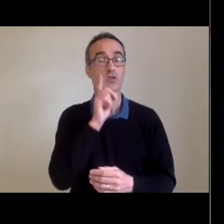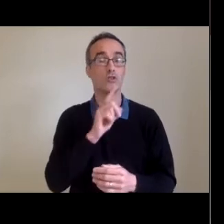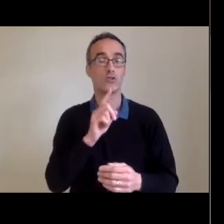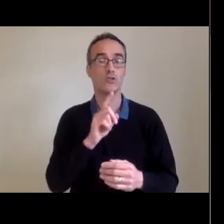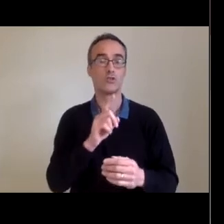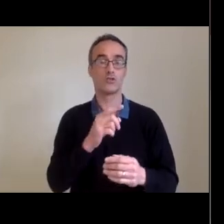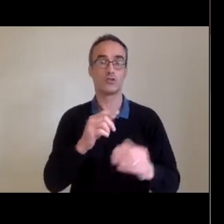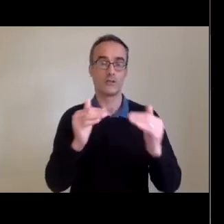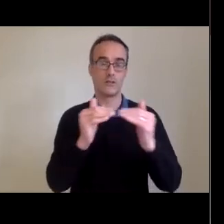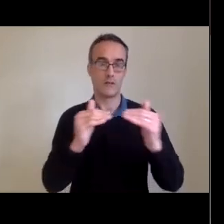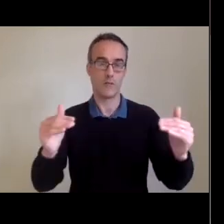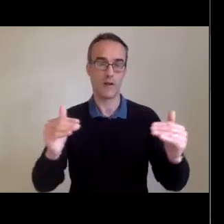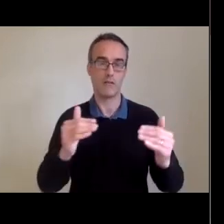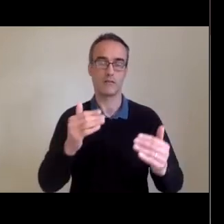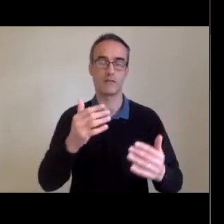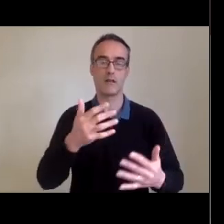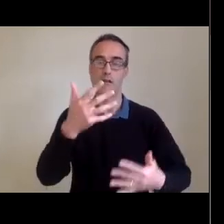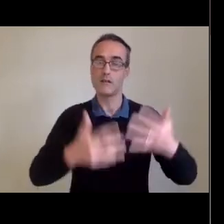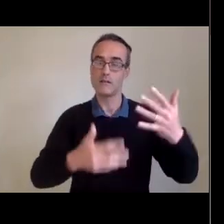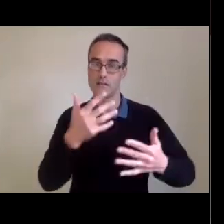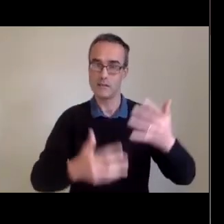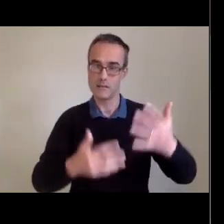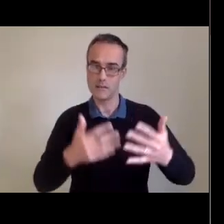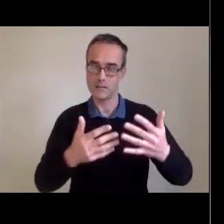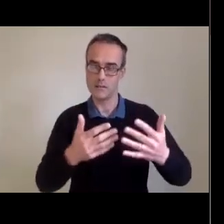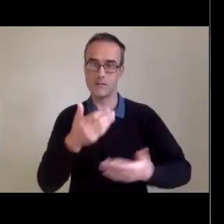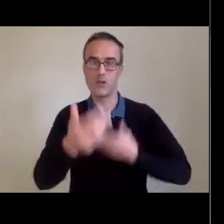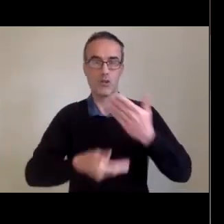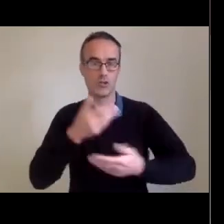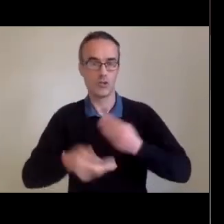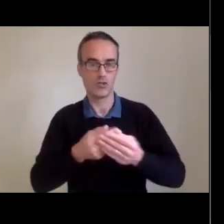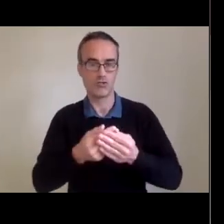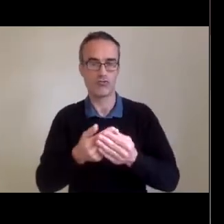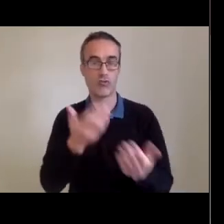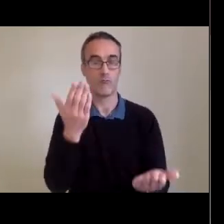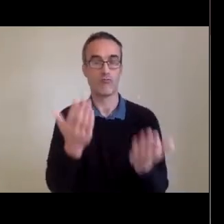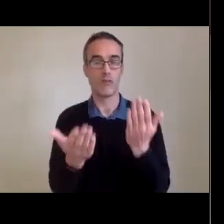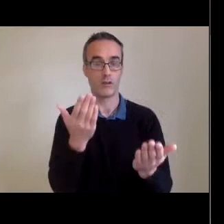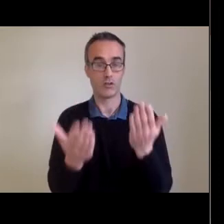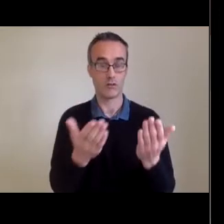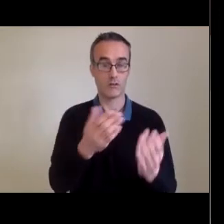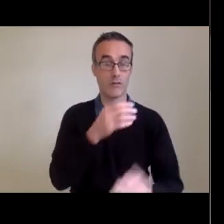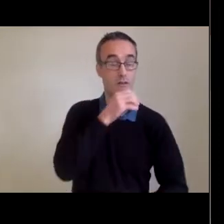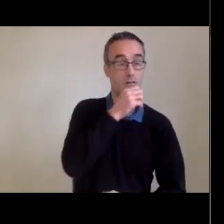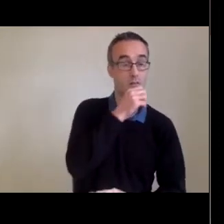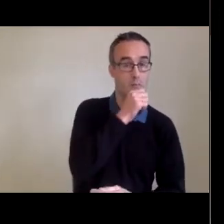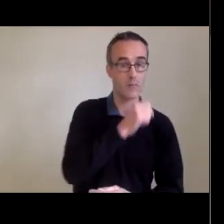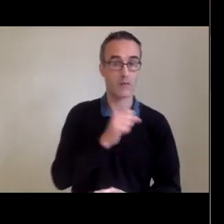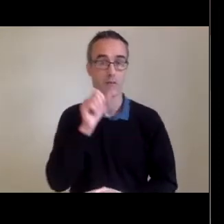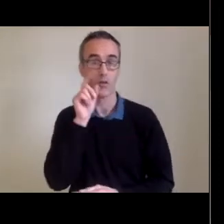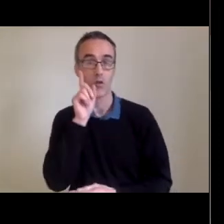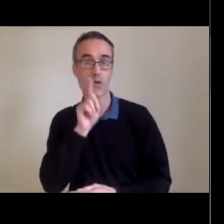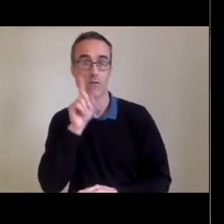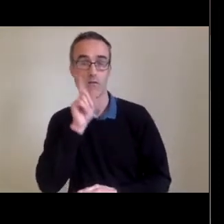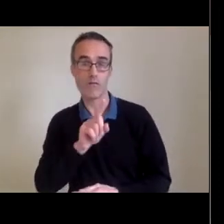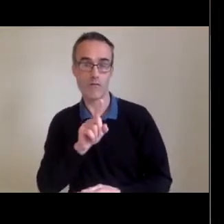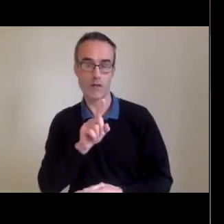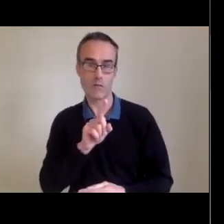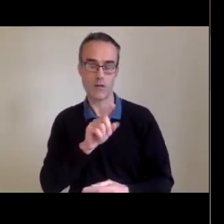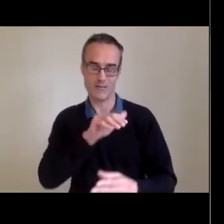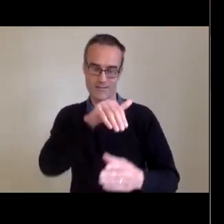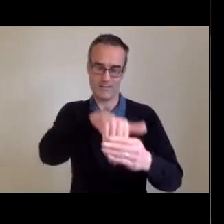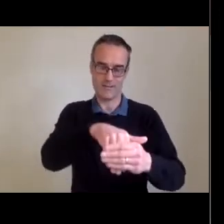to describe ratios between males and females in a given